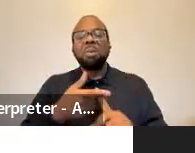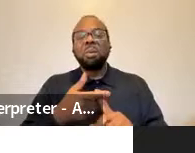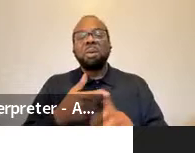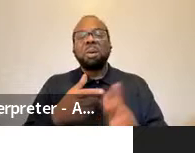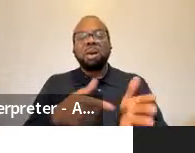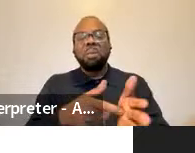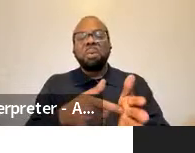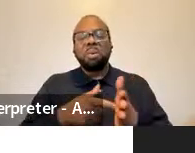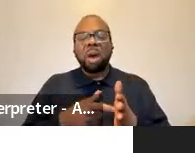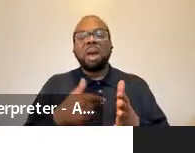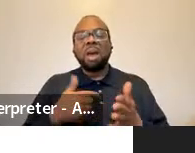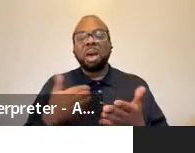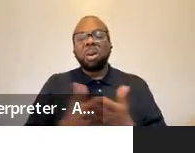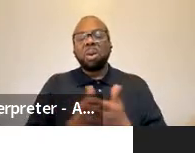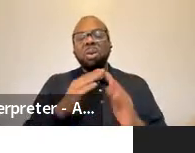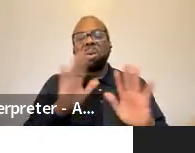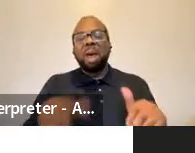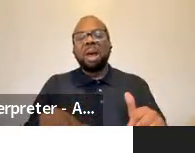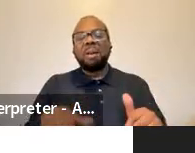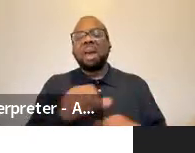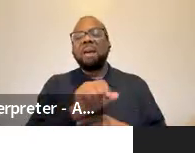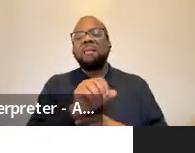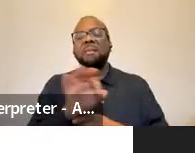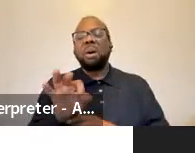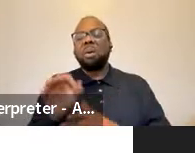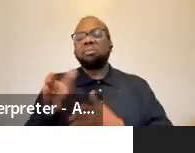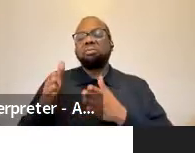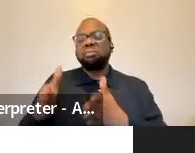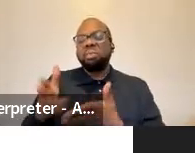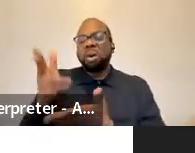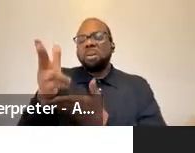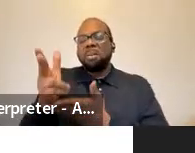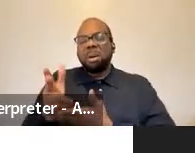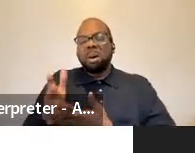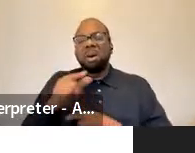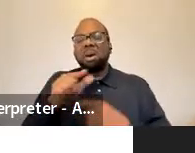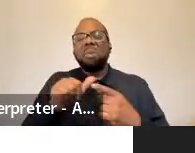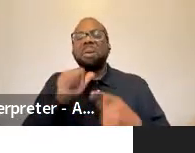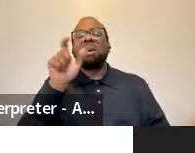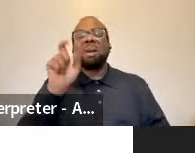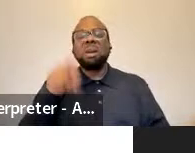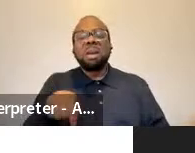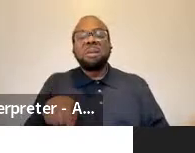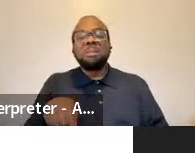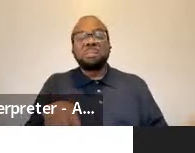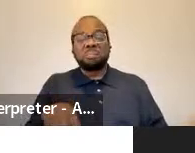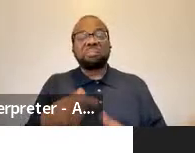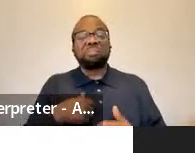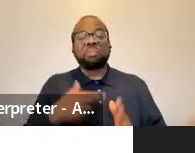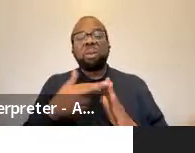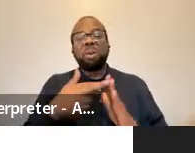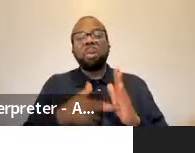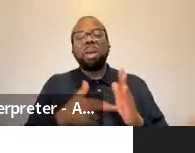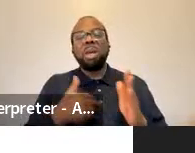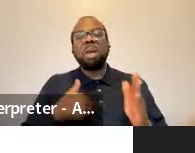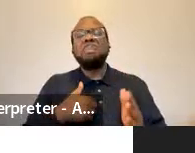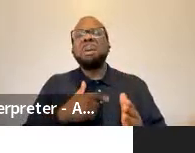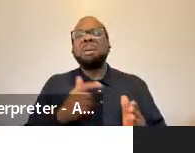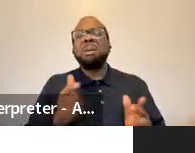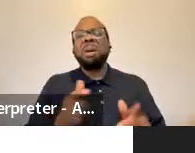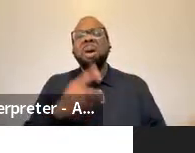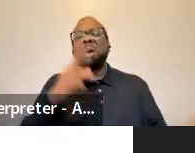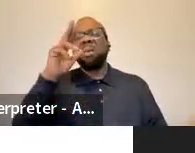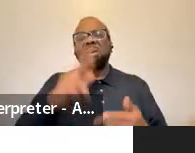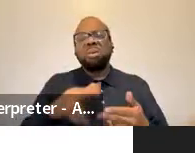-street parking even where it's not needed. These mandates mean less space for housing and increased construction costs,